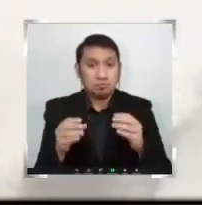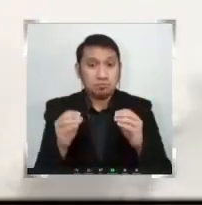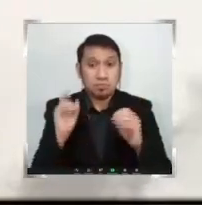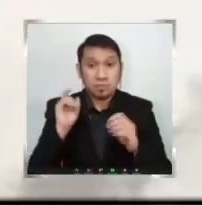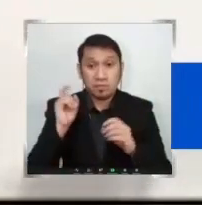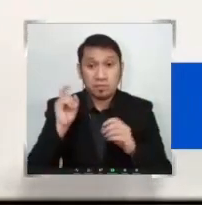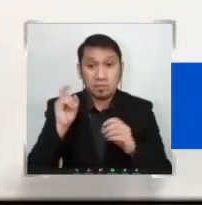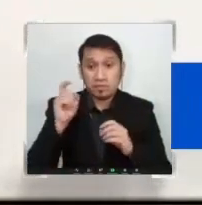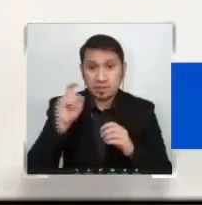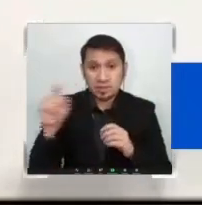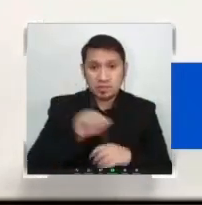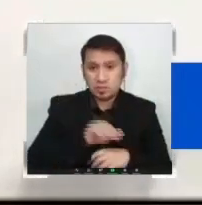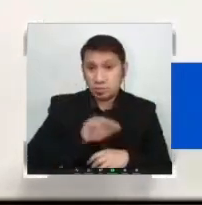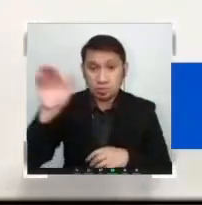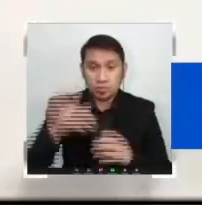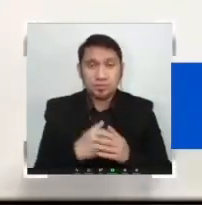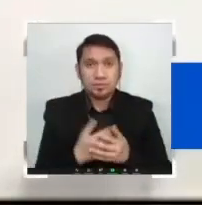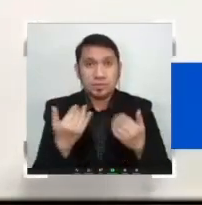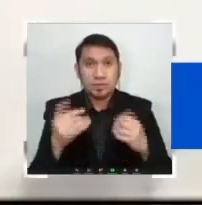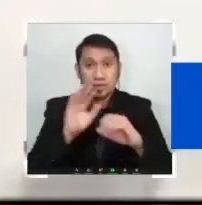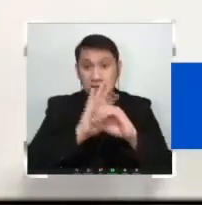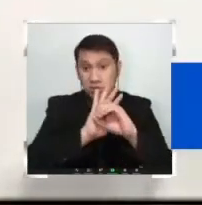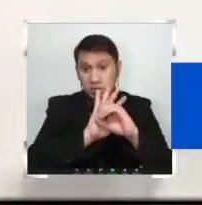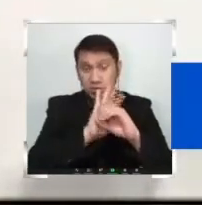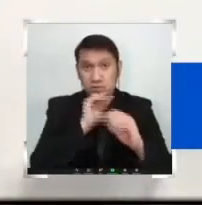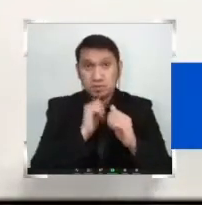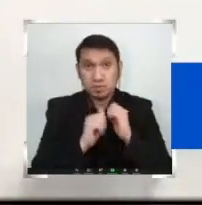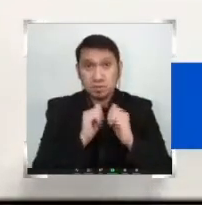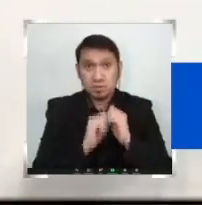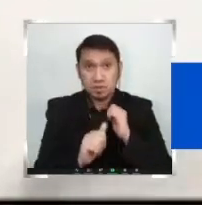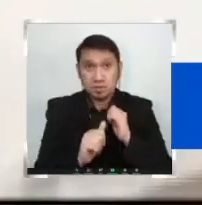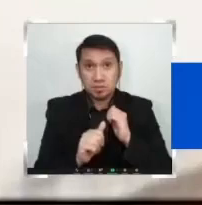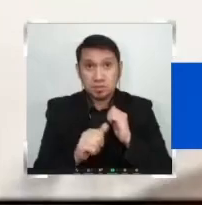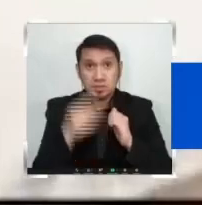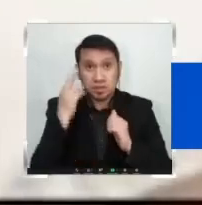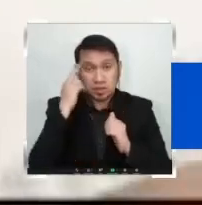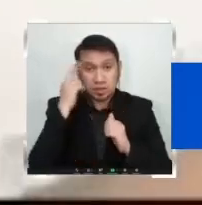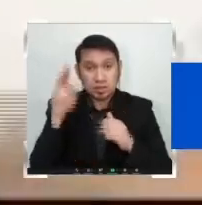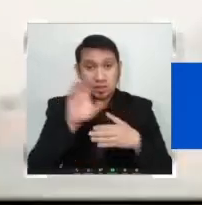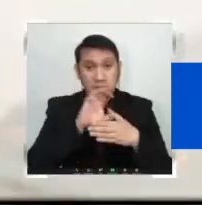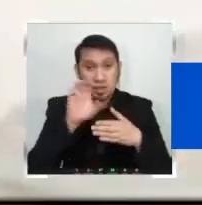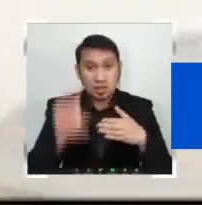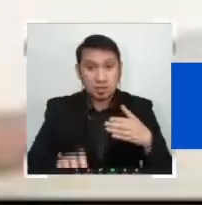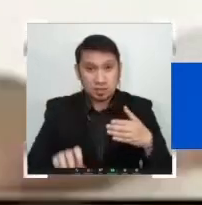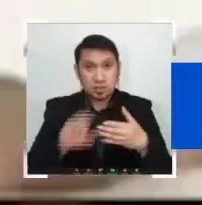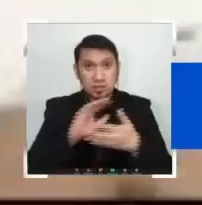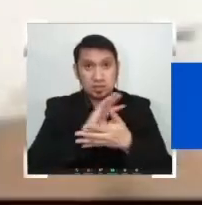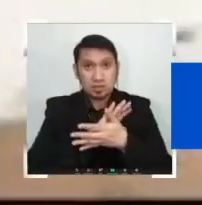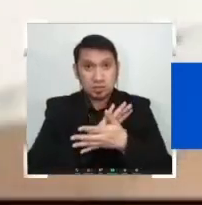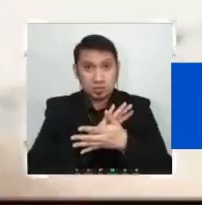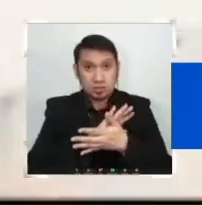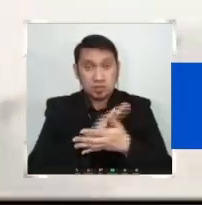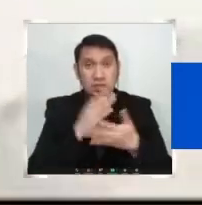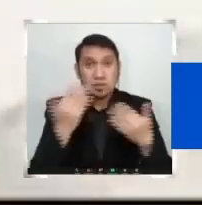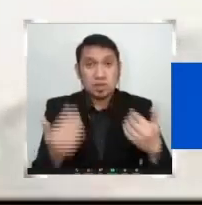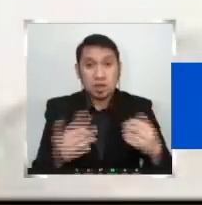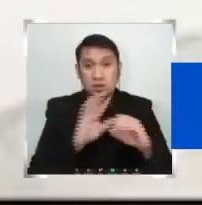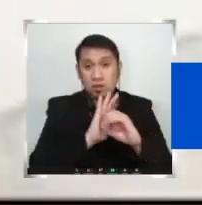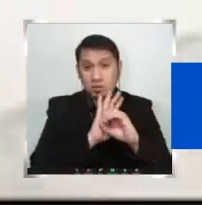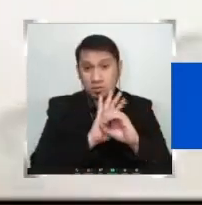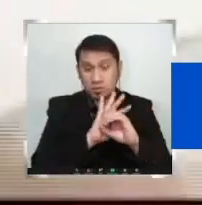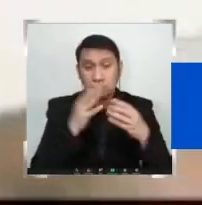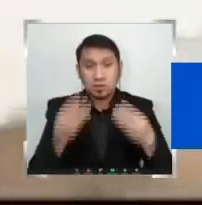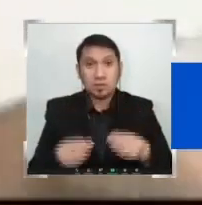that Omicron is the beginning of the end of the pandemic. Because Omicron is going to provide the kind of